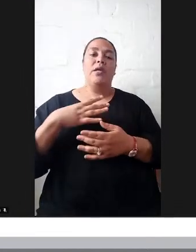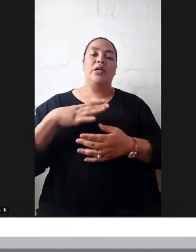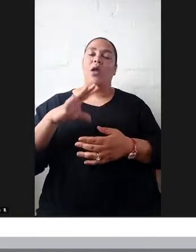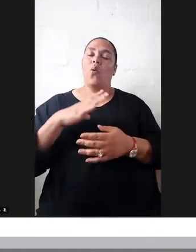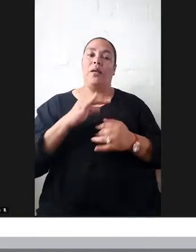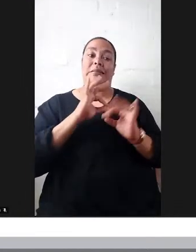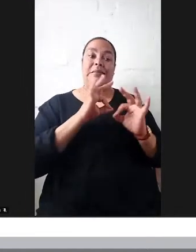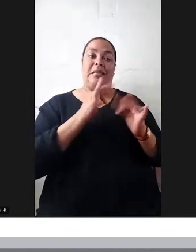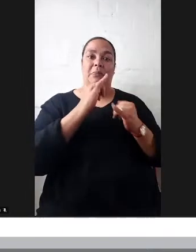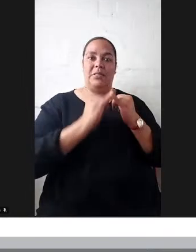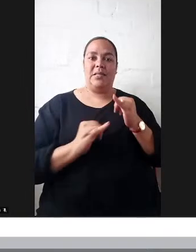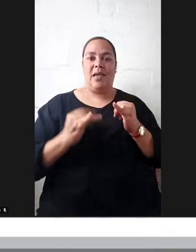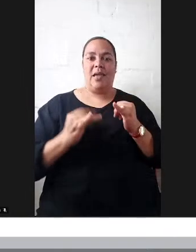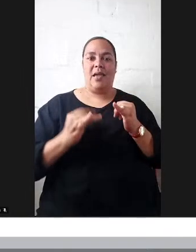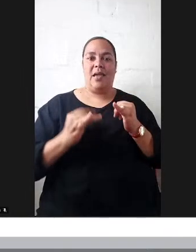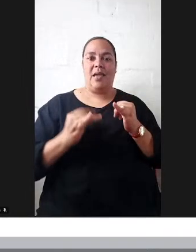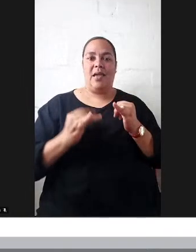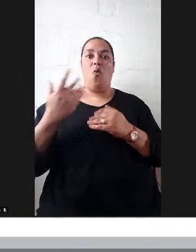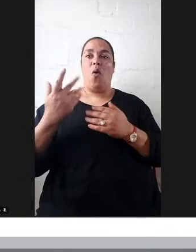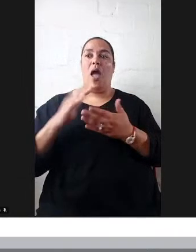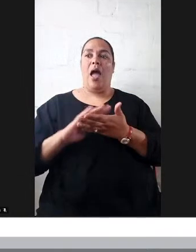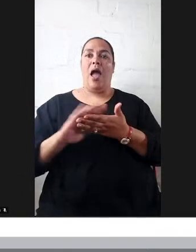in hiring now